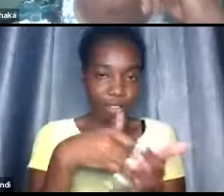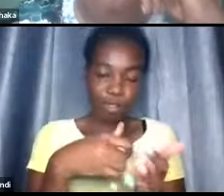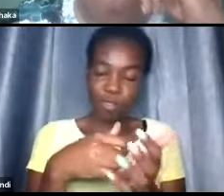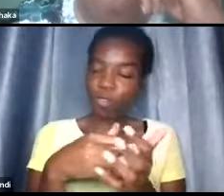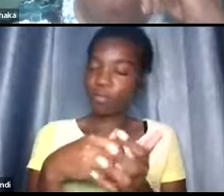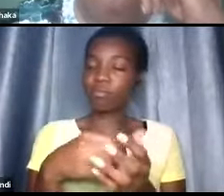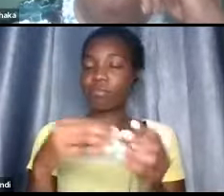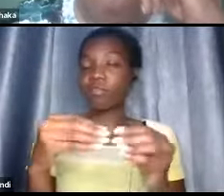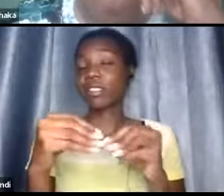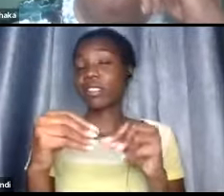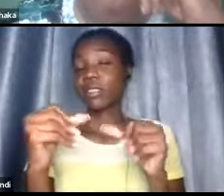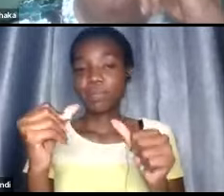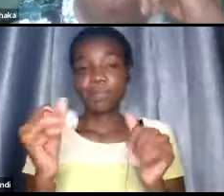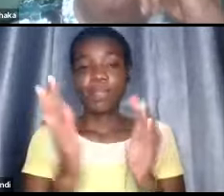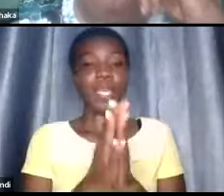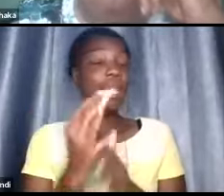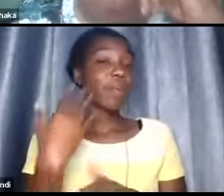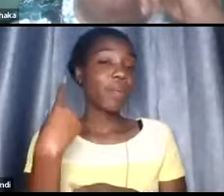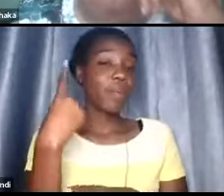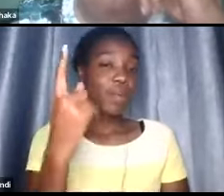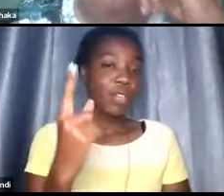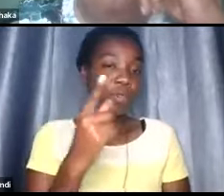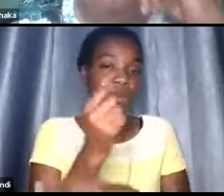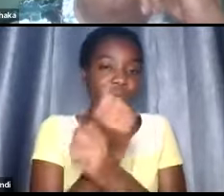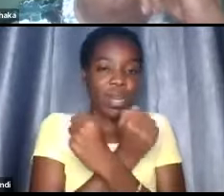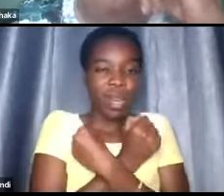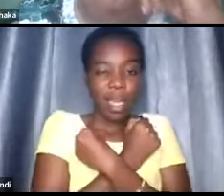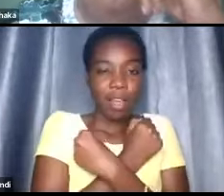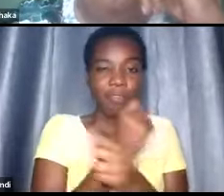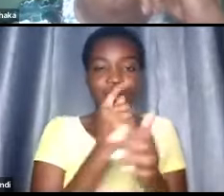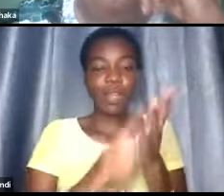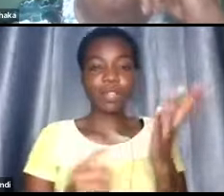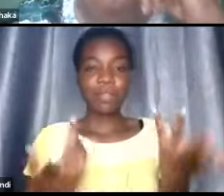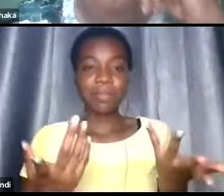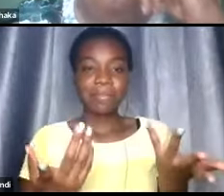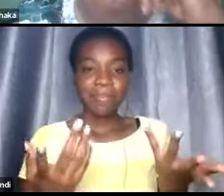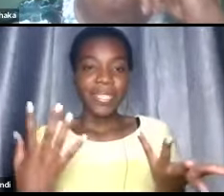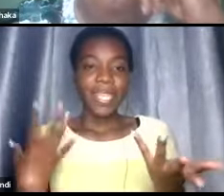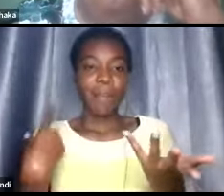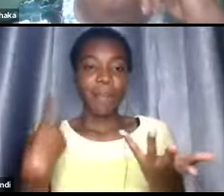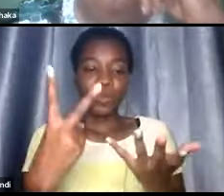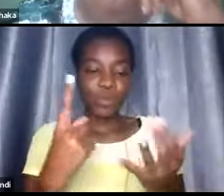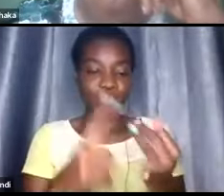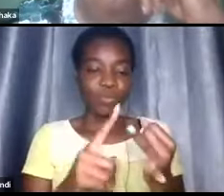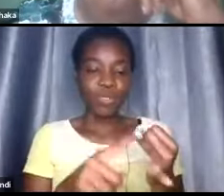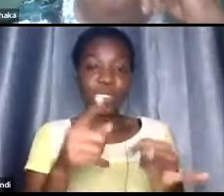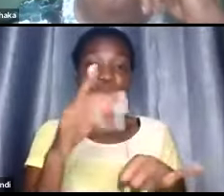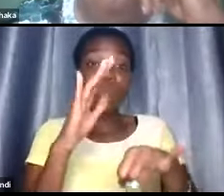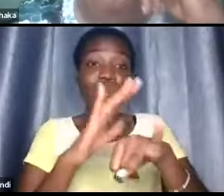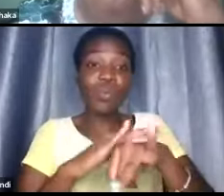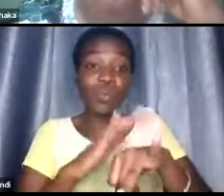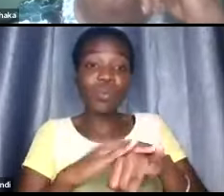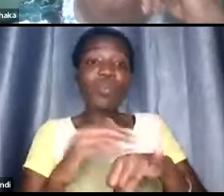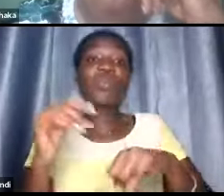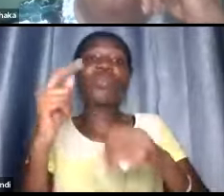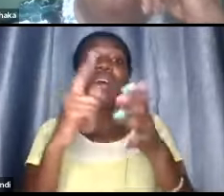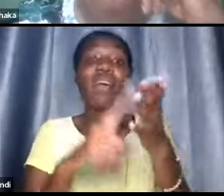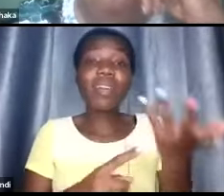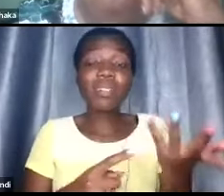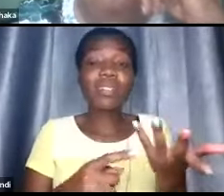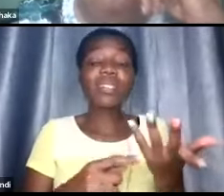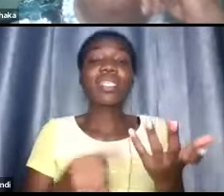them is what you love. Number 2, what you are good at. Number 3, what you can